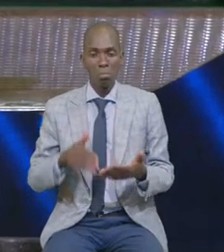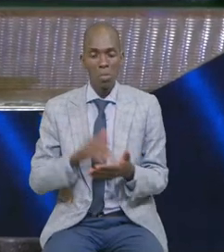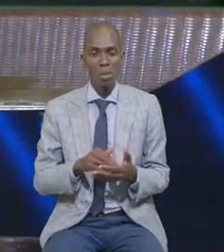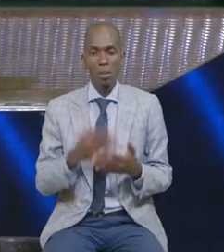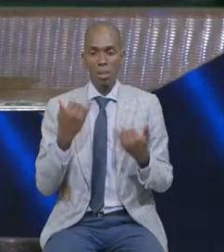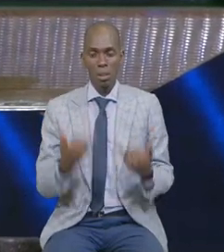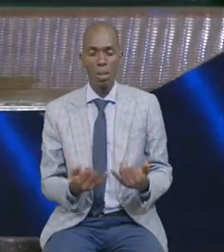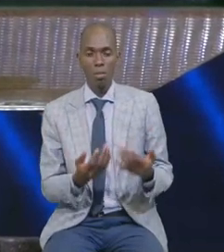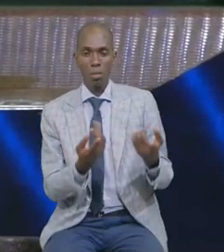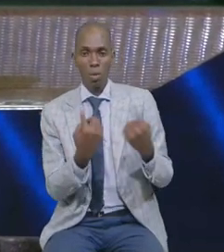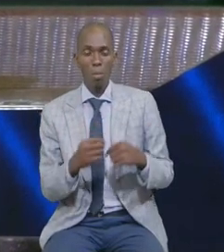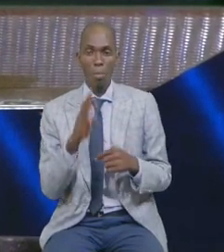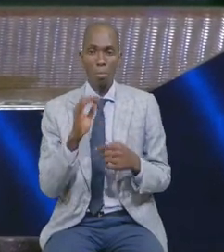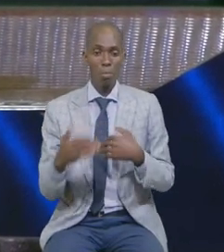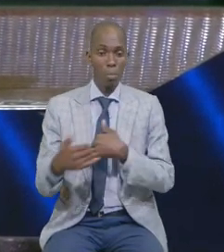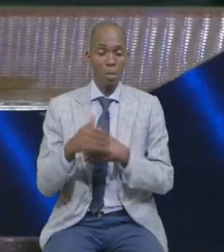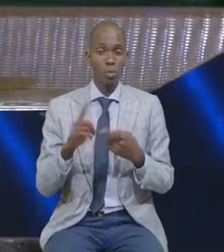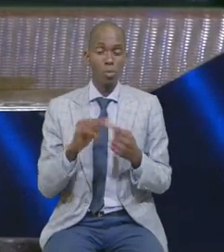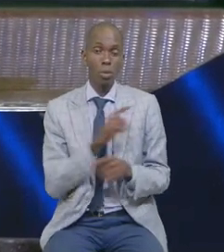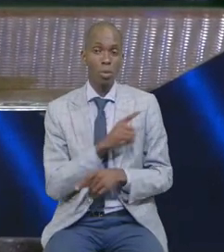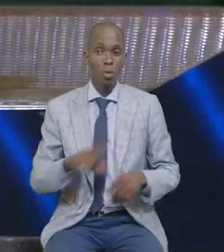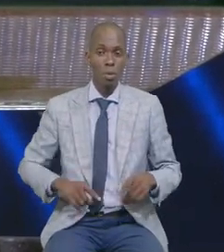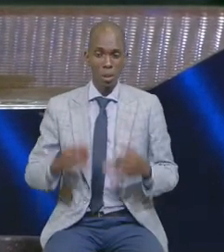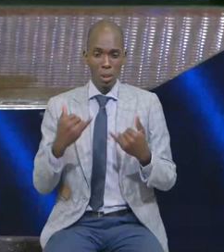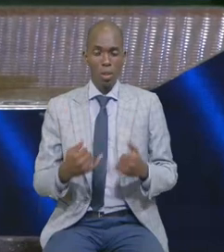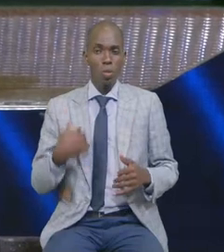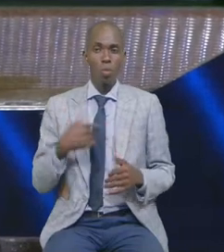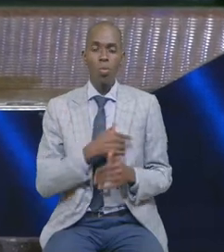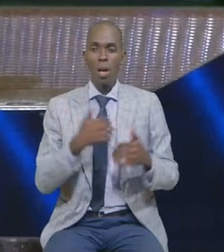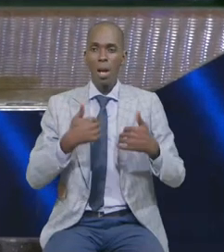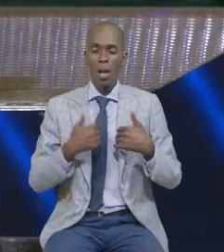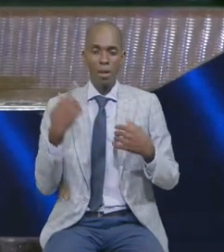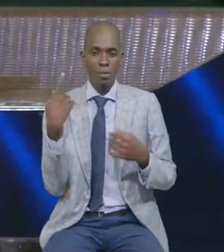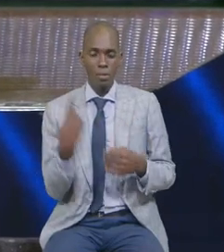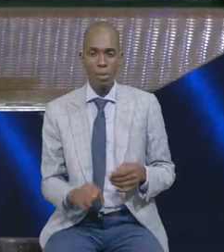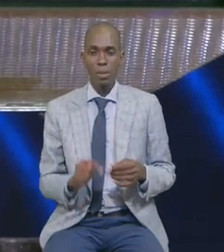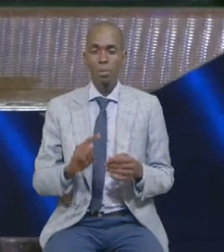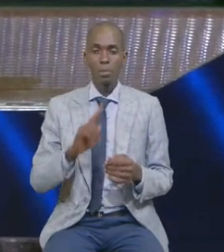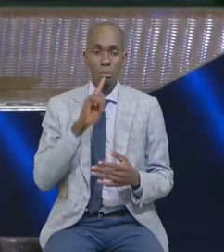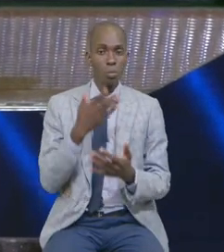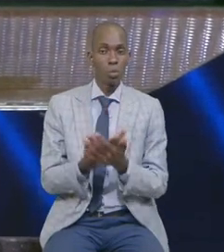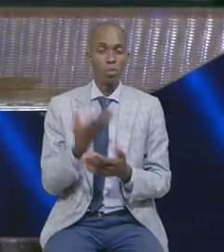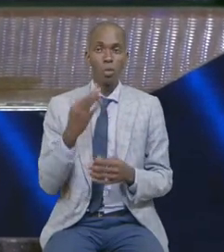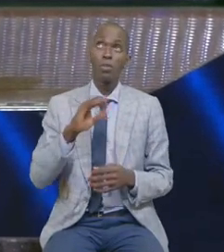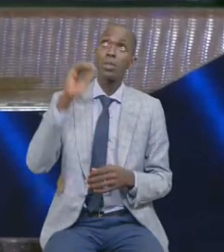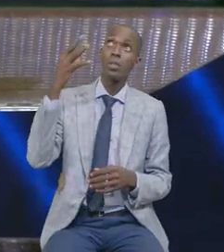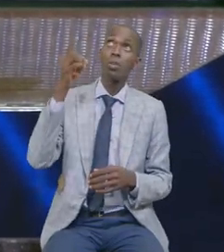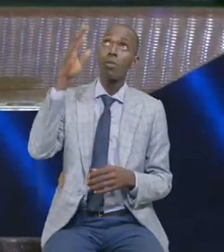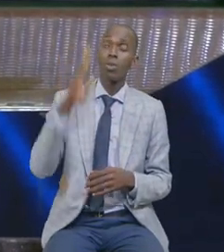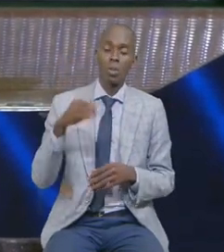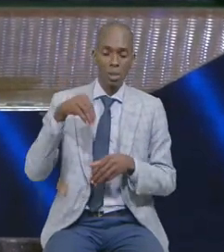reconciled unto God, and as we have the goodness of the grace of God bringing salvation, bringing redemption,